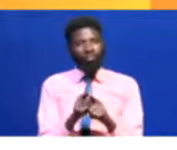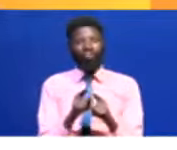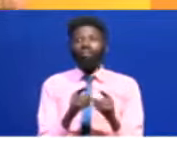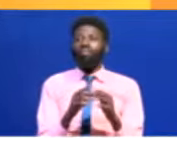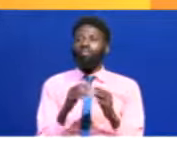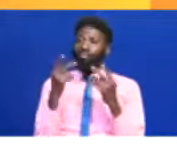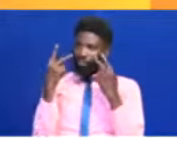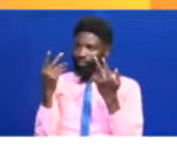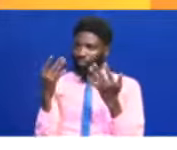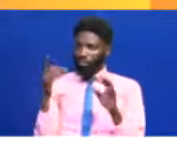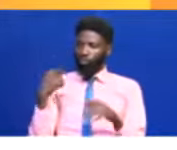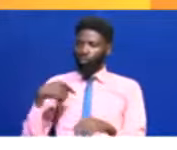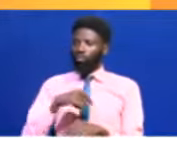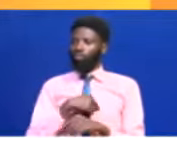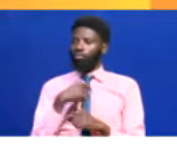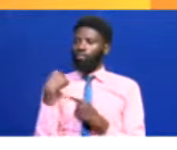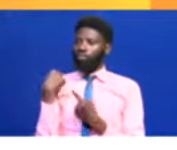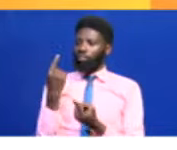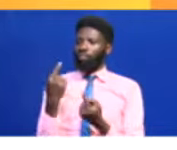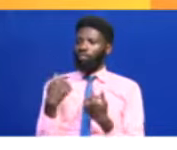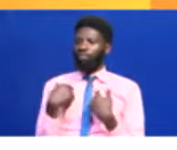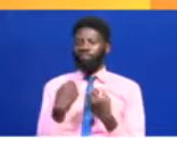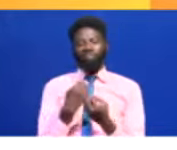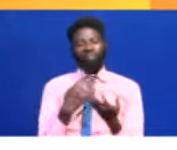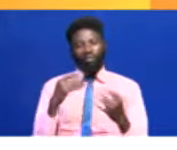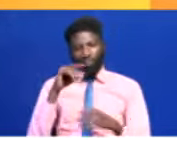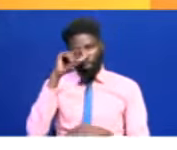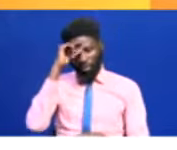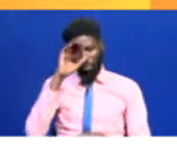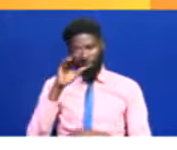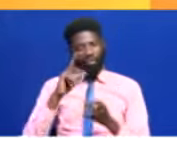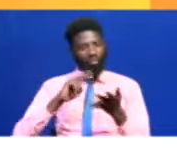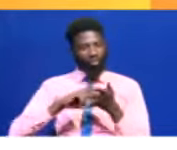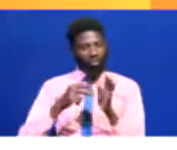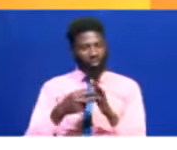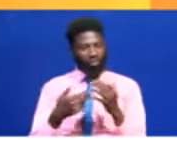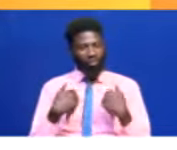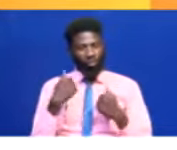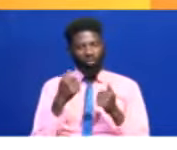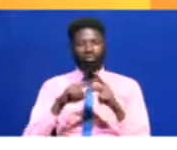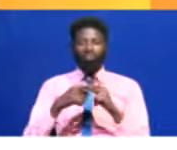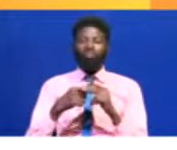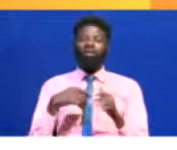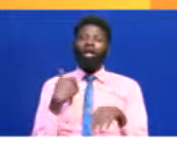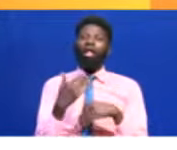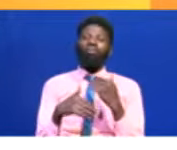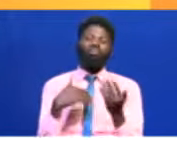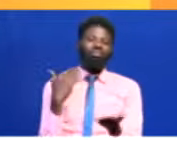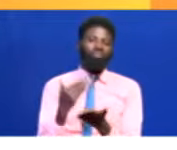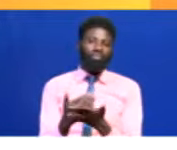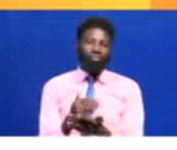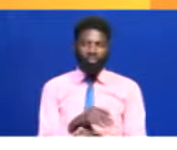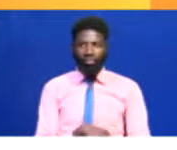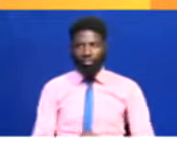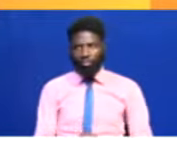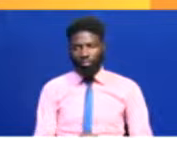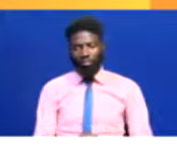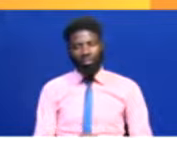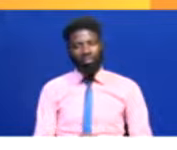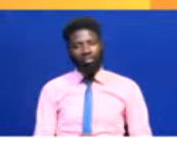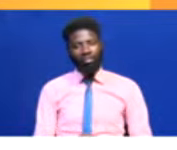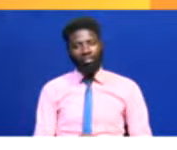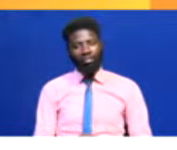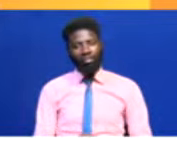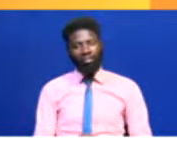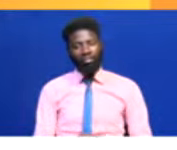you have seen, we've had many government projects that start and then stall. We were going there. So that is